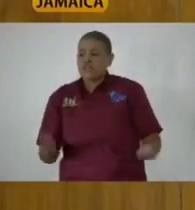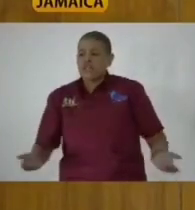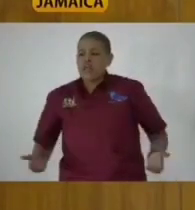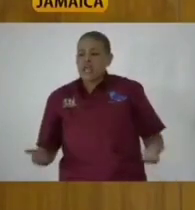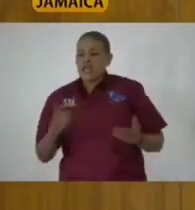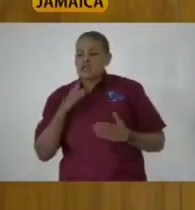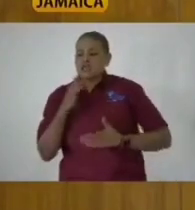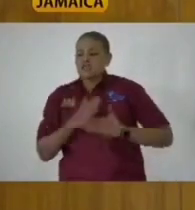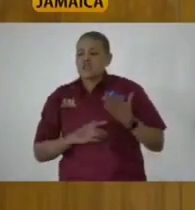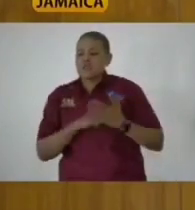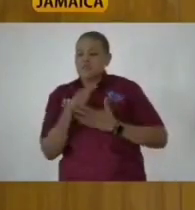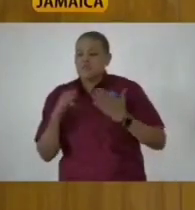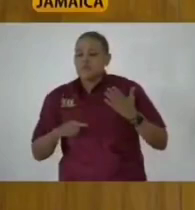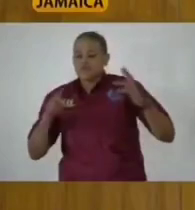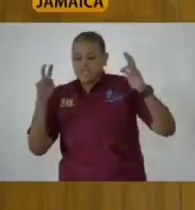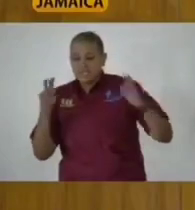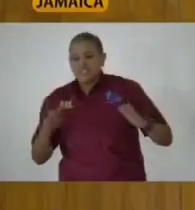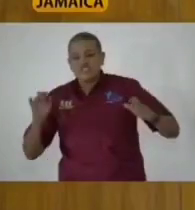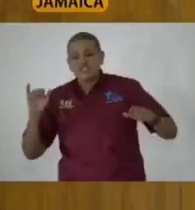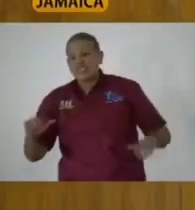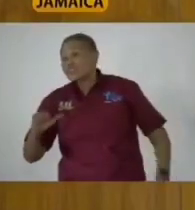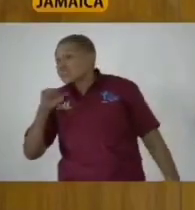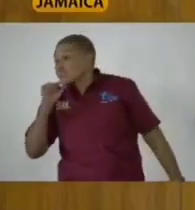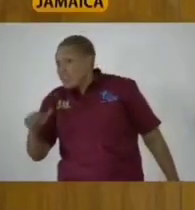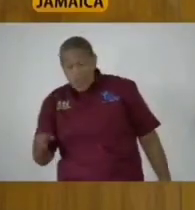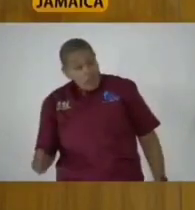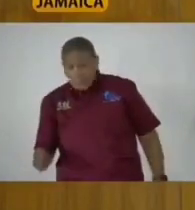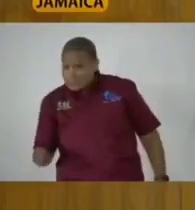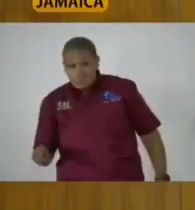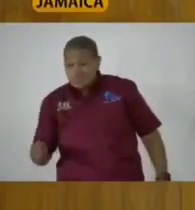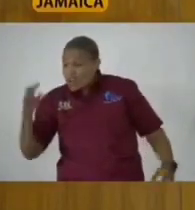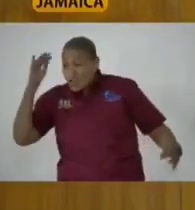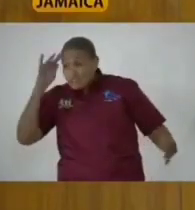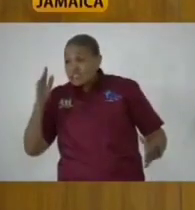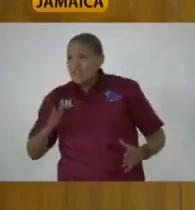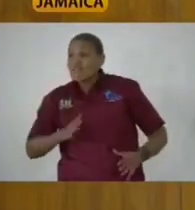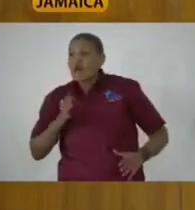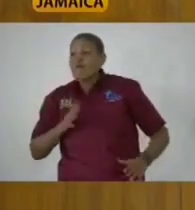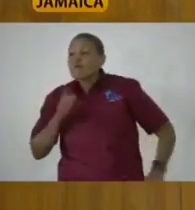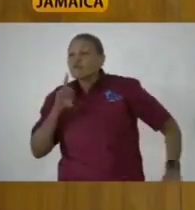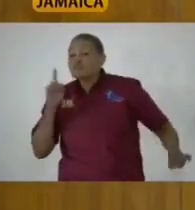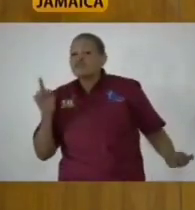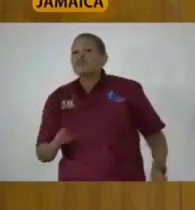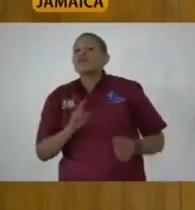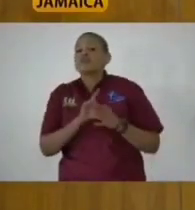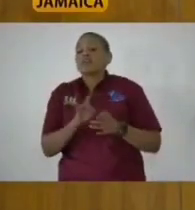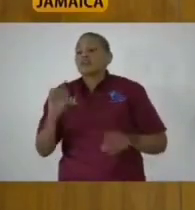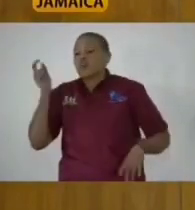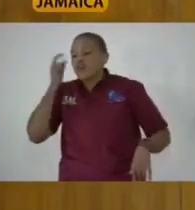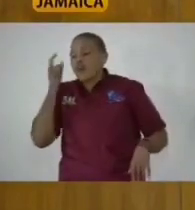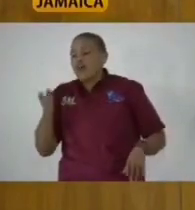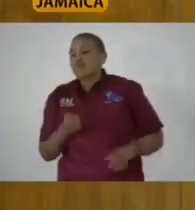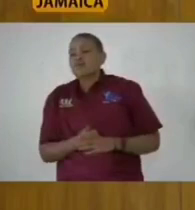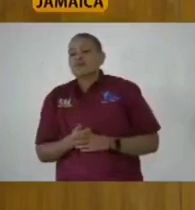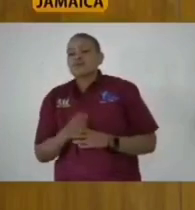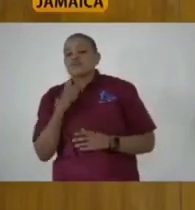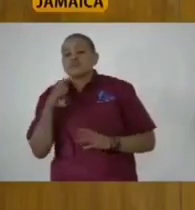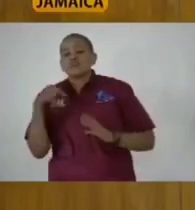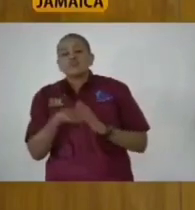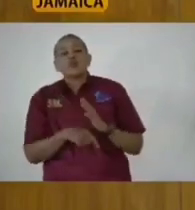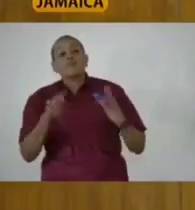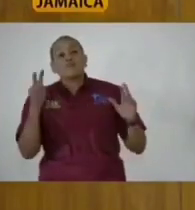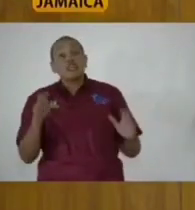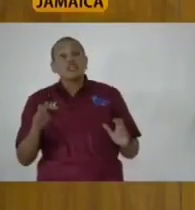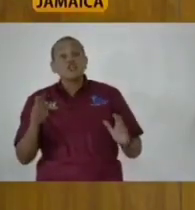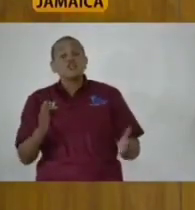some of those issues. That is not a considered formal response of the government to the substantive issues